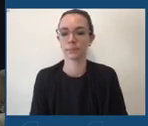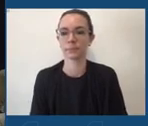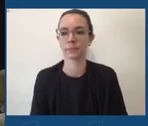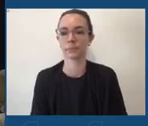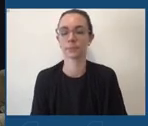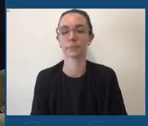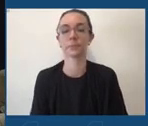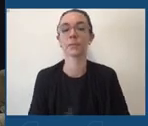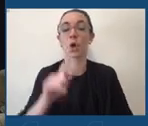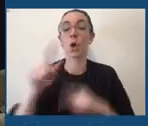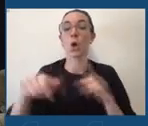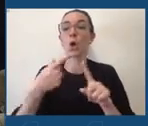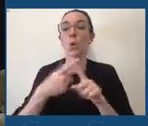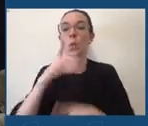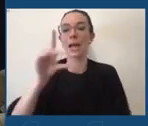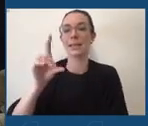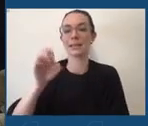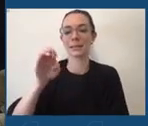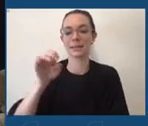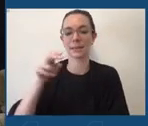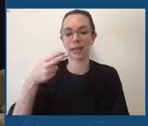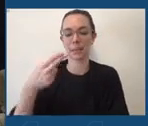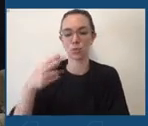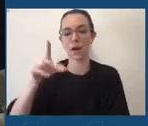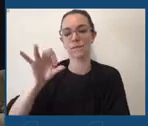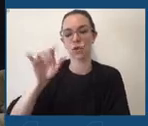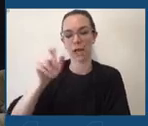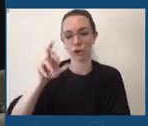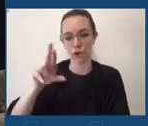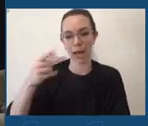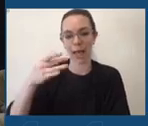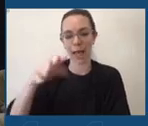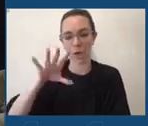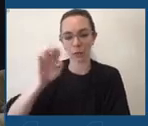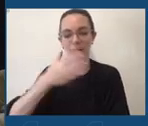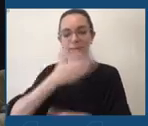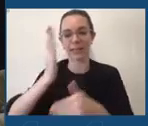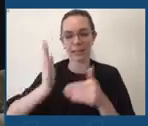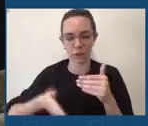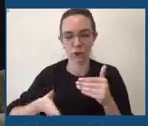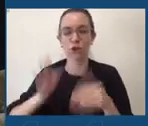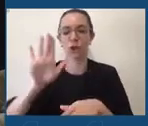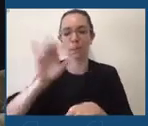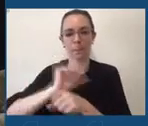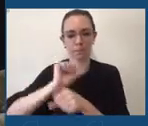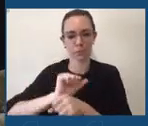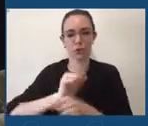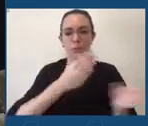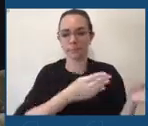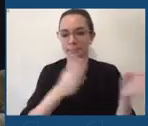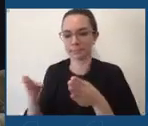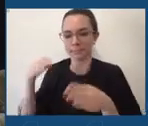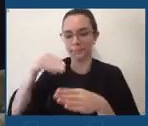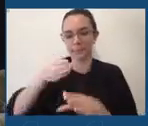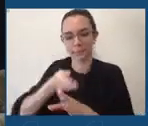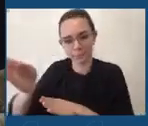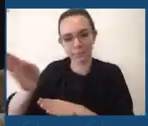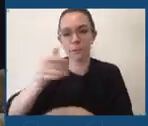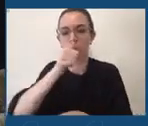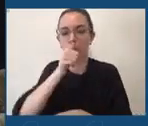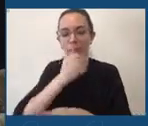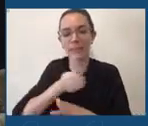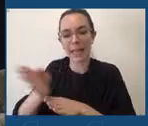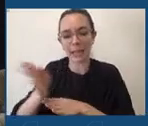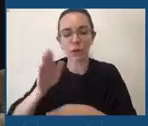When Deborah Fraser-Howes finished at the National Black Leadership Commission on AIDS, she went into the private sector, became an outstanding